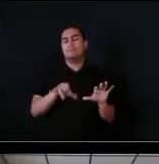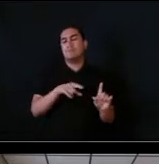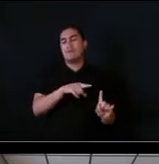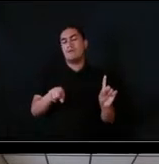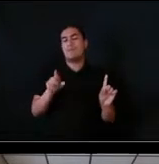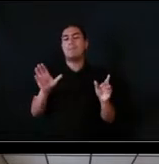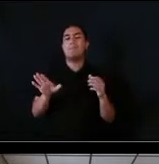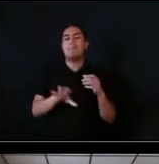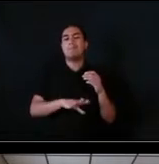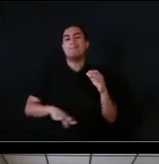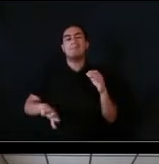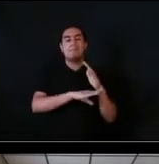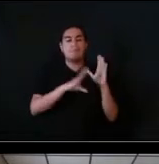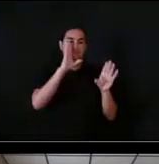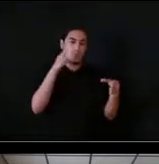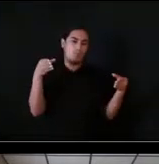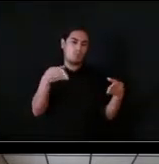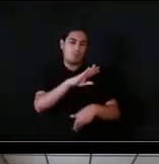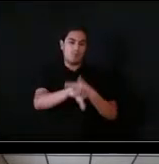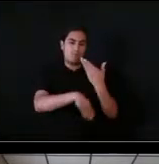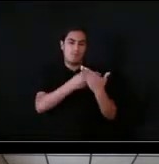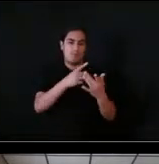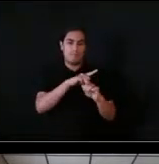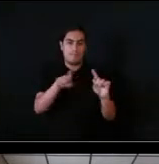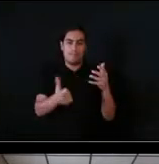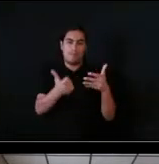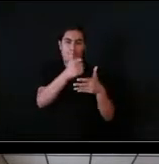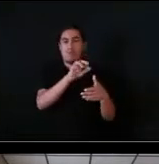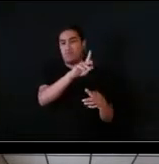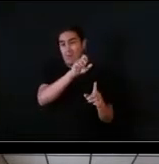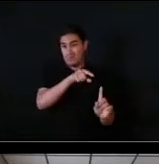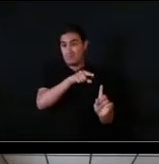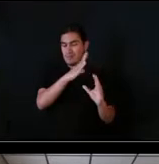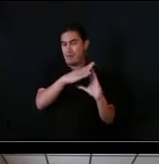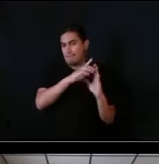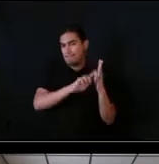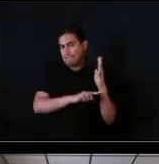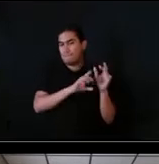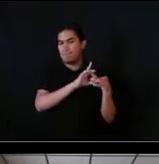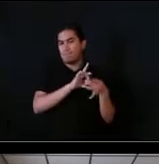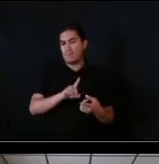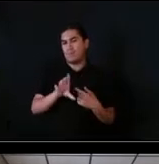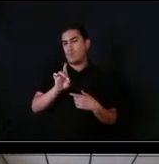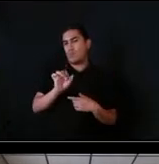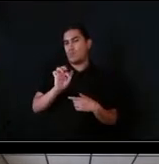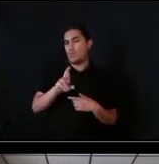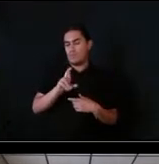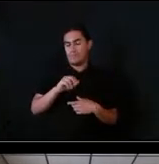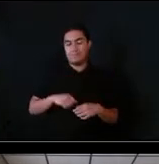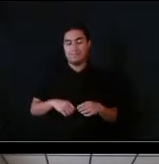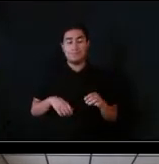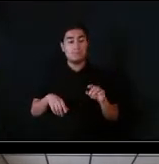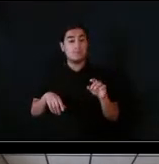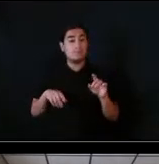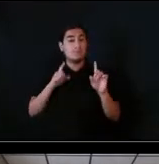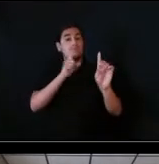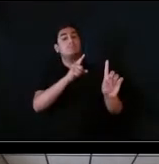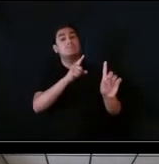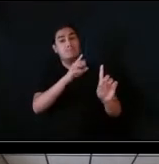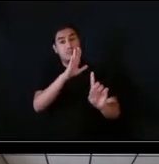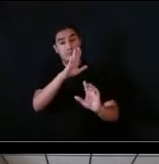basically focus in on all the different priority routes that are identified in 11 corridors and ultimately